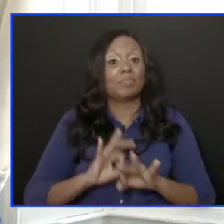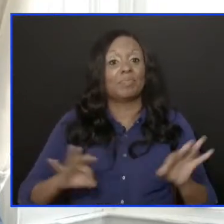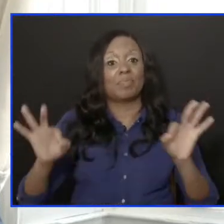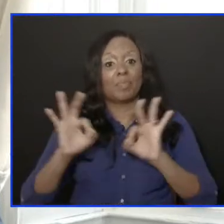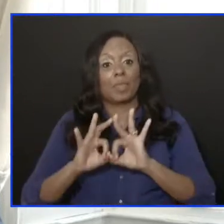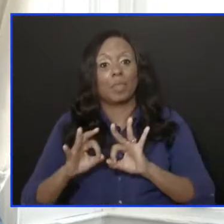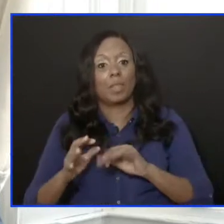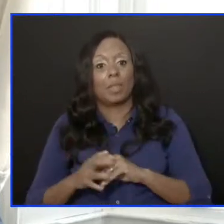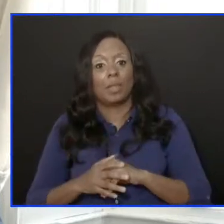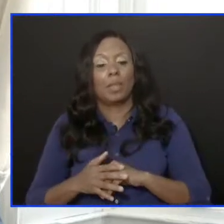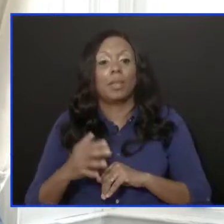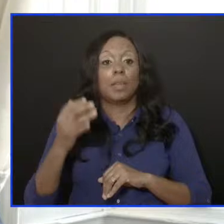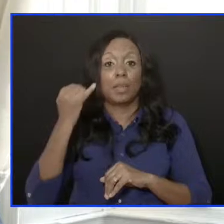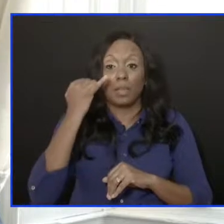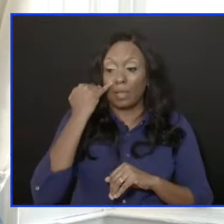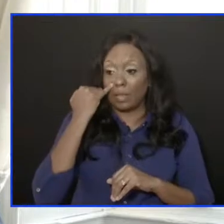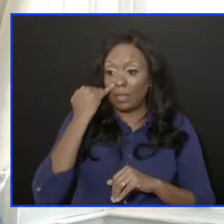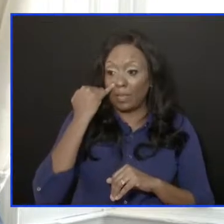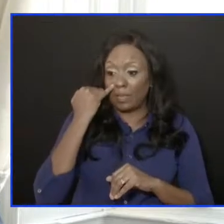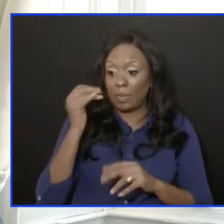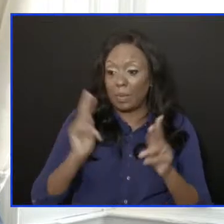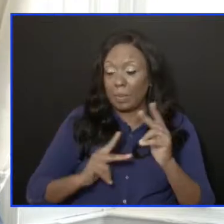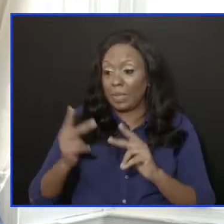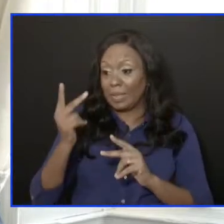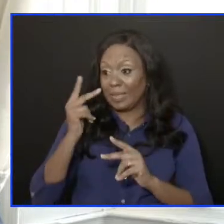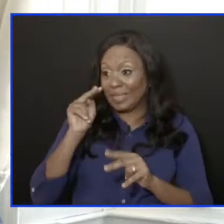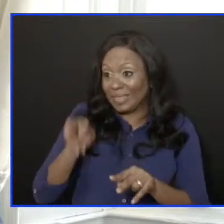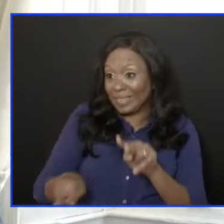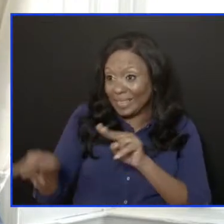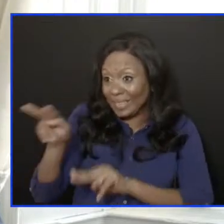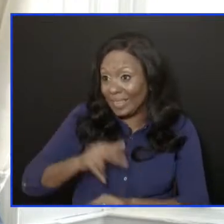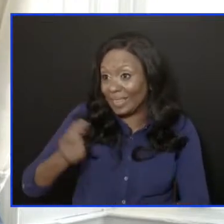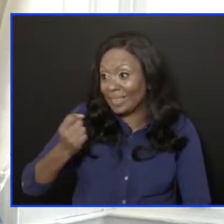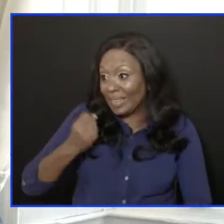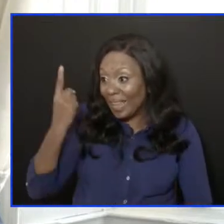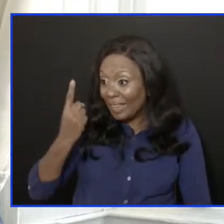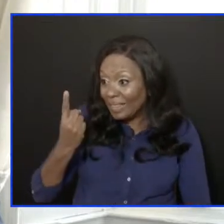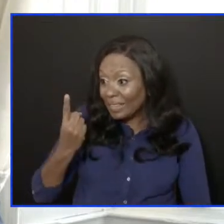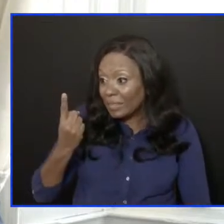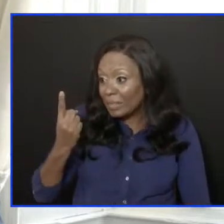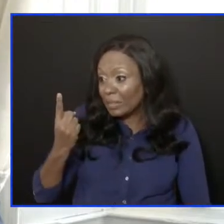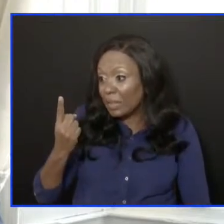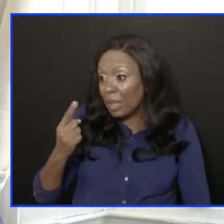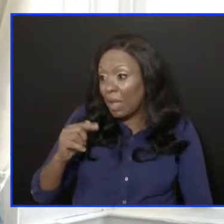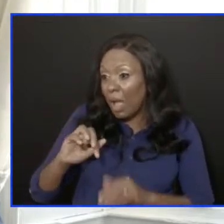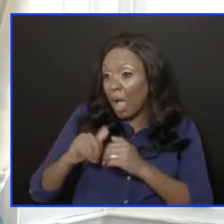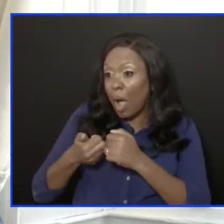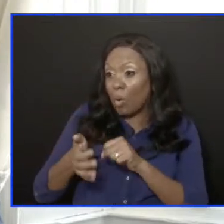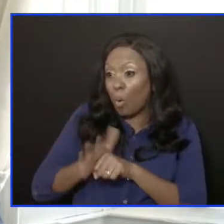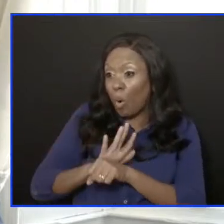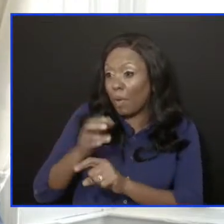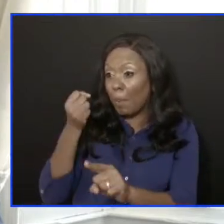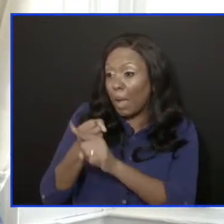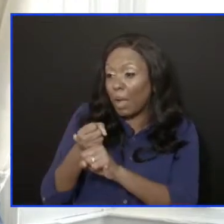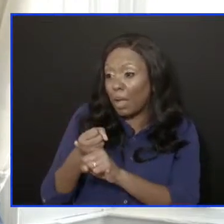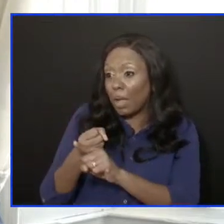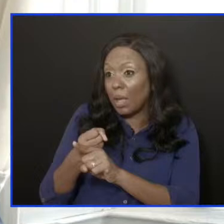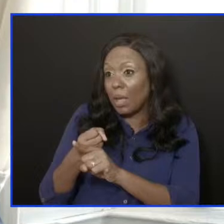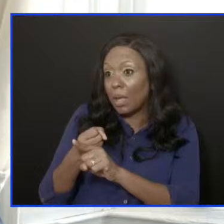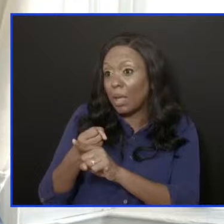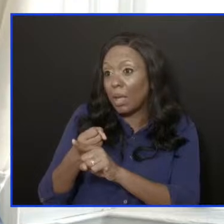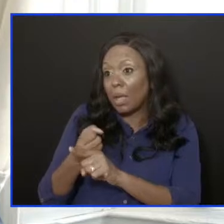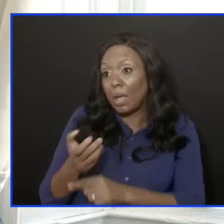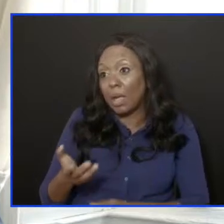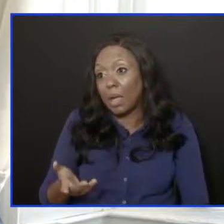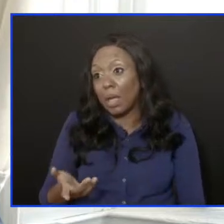even of COVID, then they actually see and understand the difficulties. And I think many of them have seen, and I keep telling them, I'd like to bus a few of you and